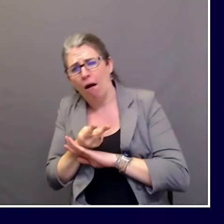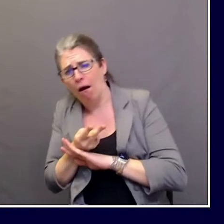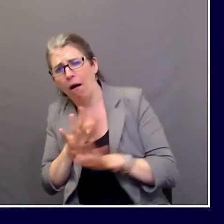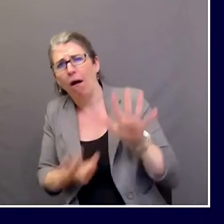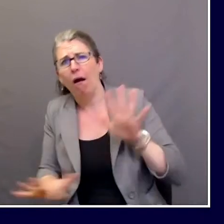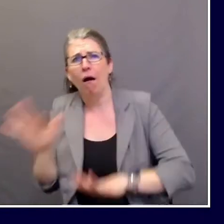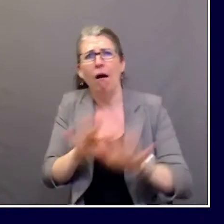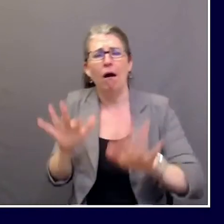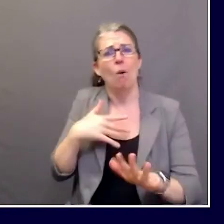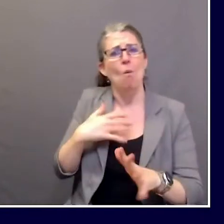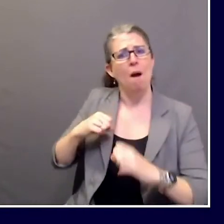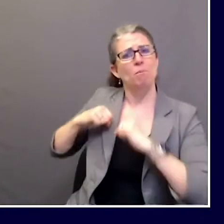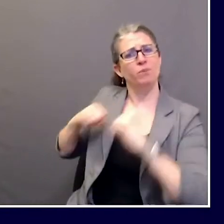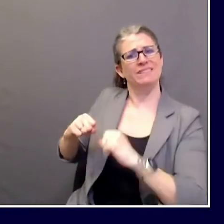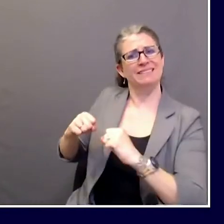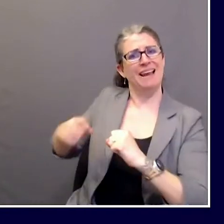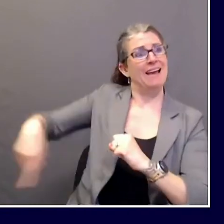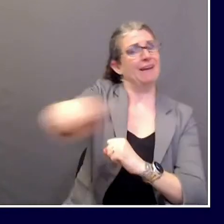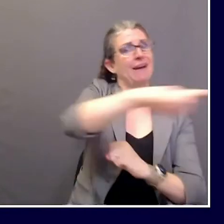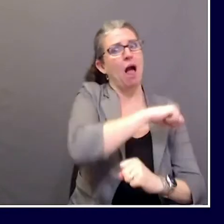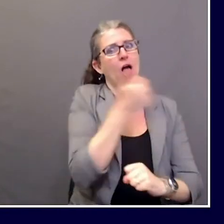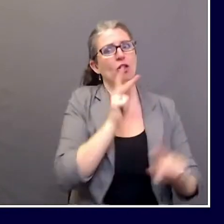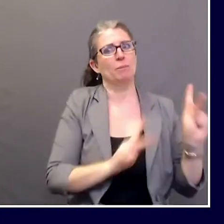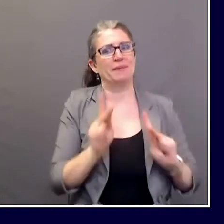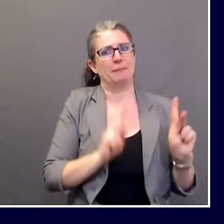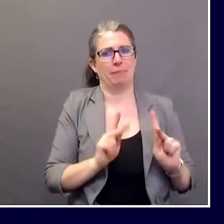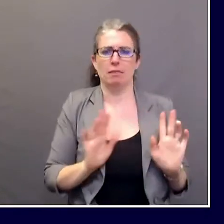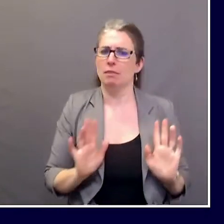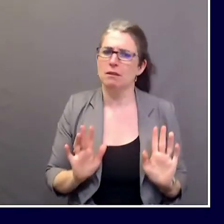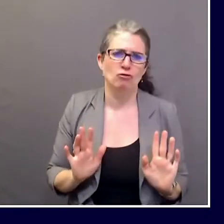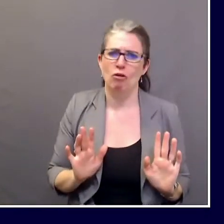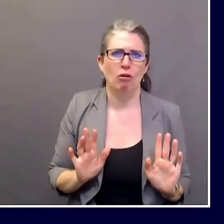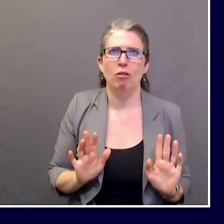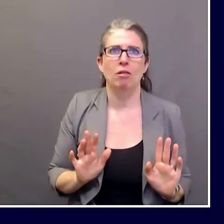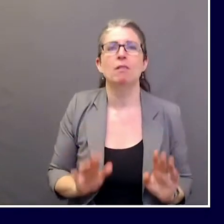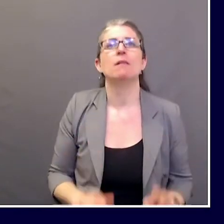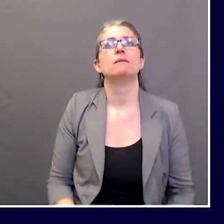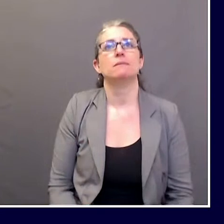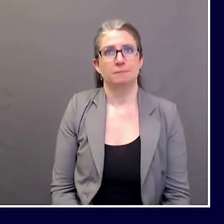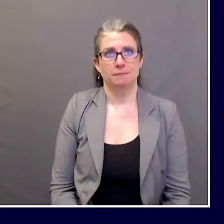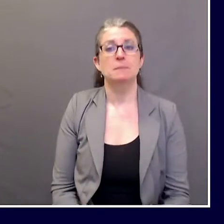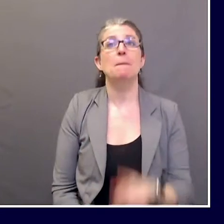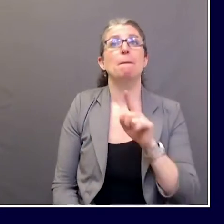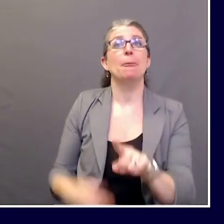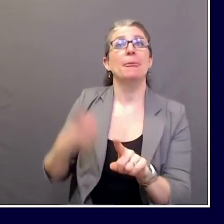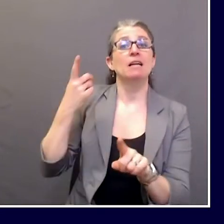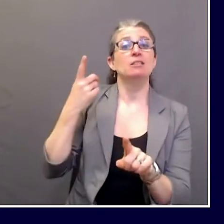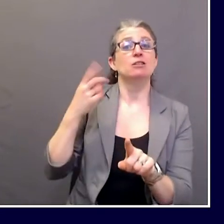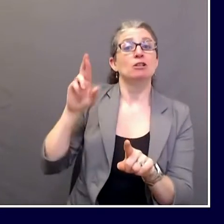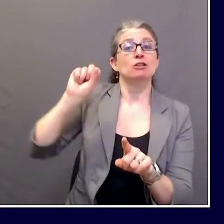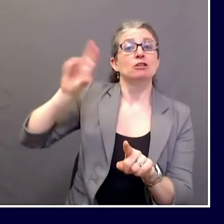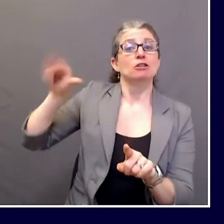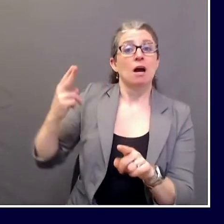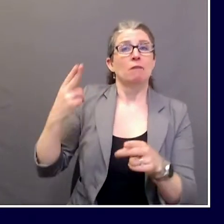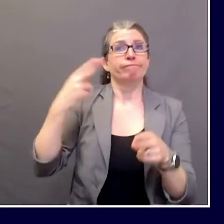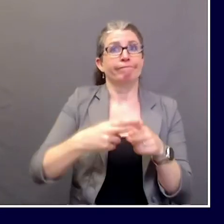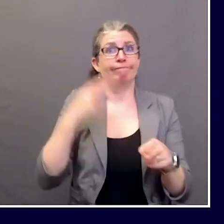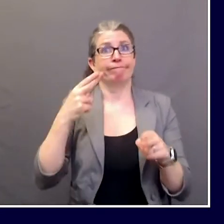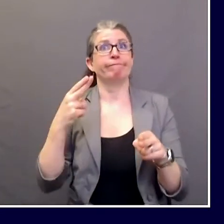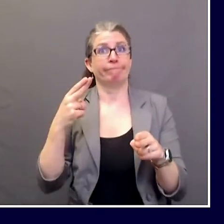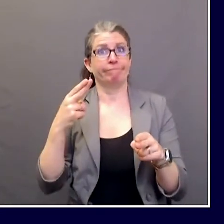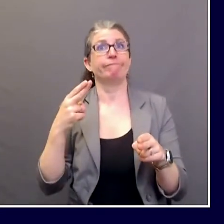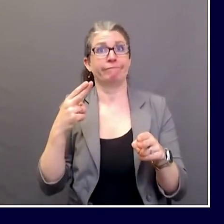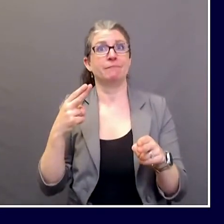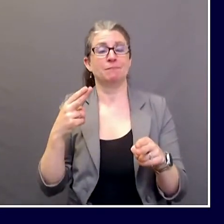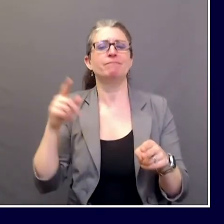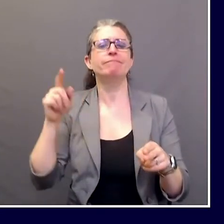way our system lets doctors know what's out there. And this is the way our system lets all of us know what the various risks are